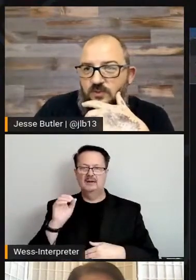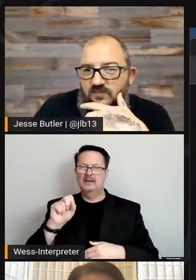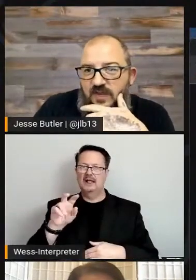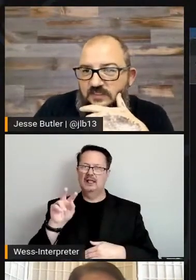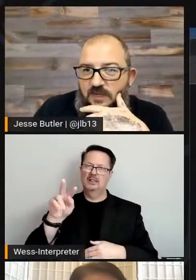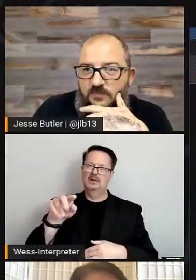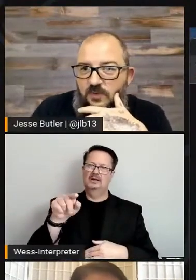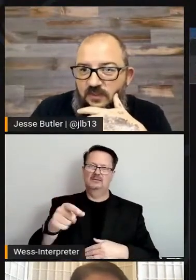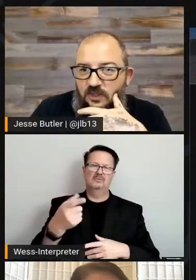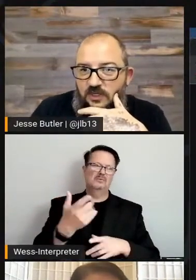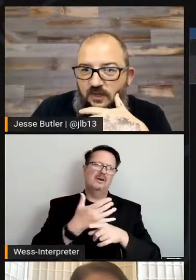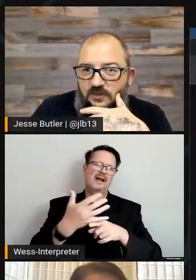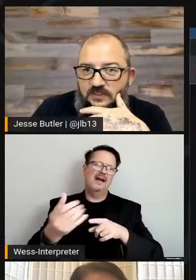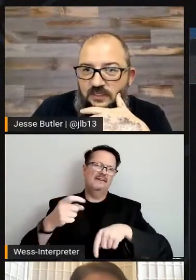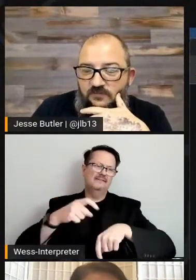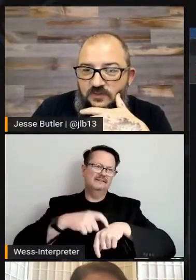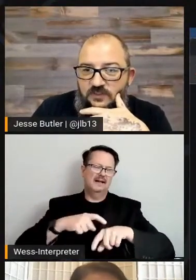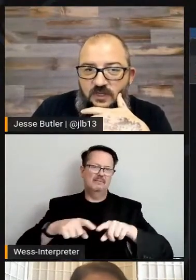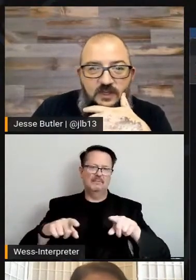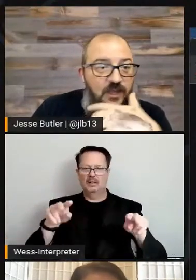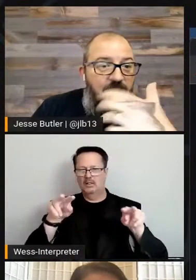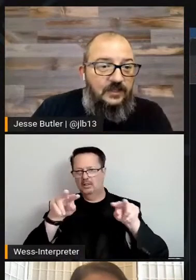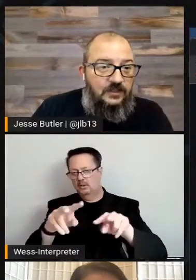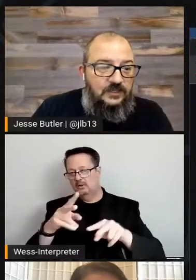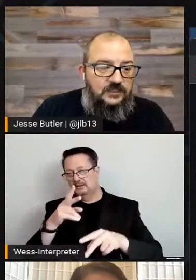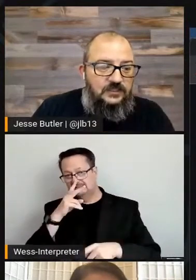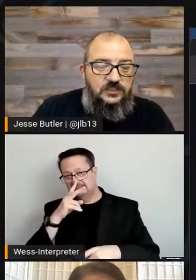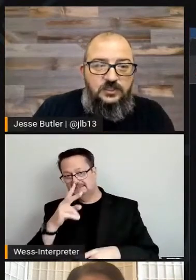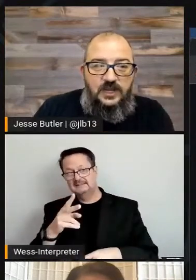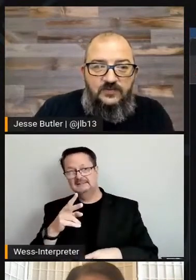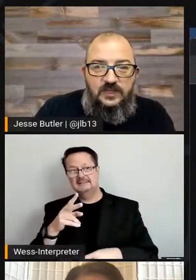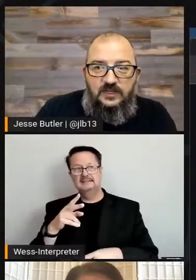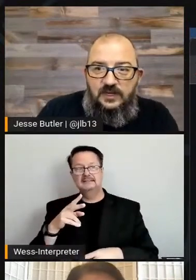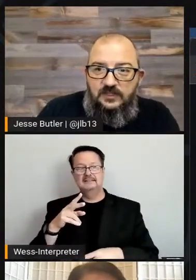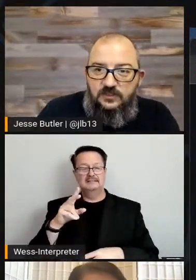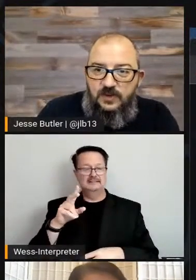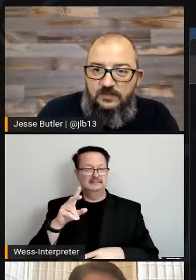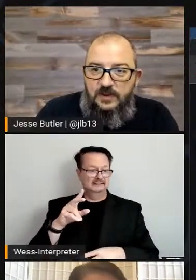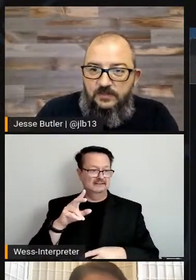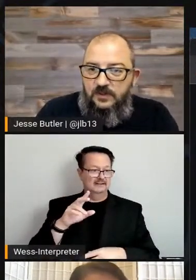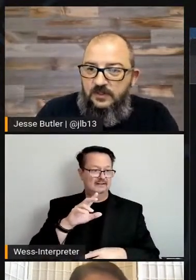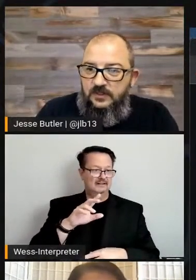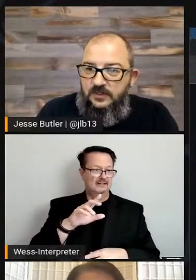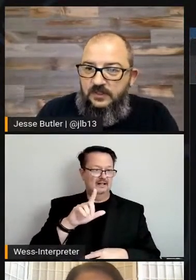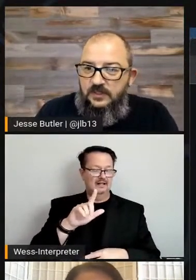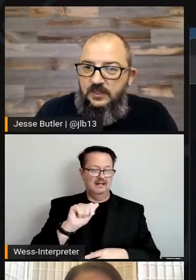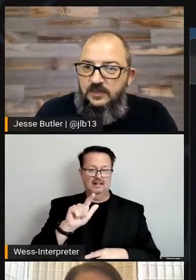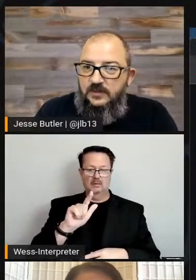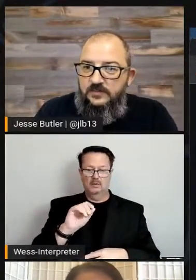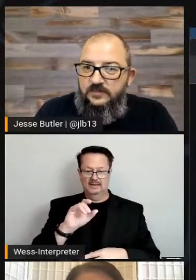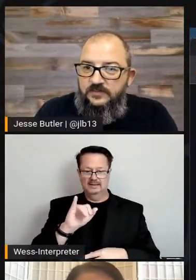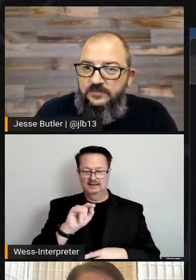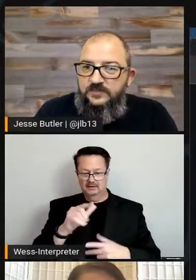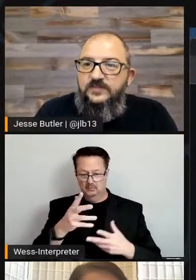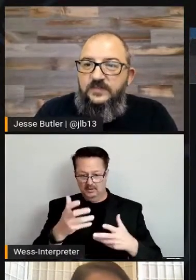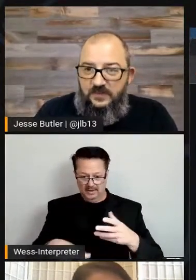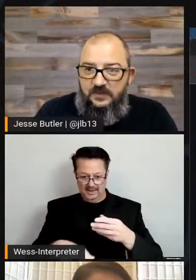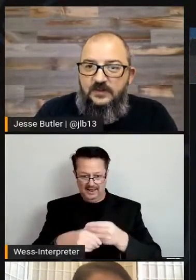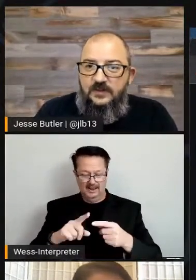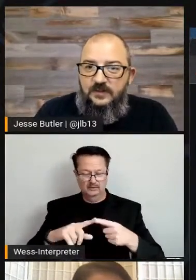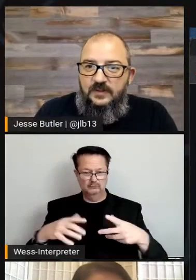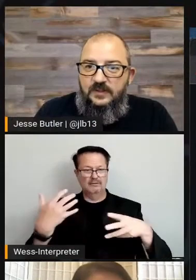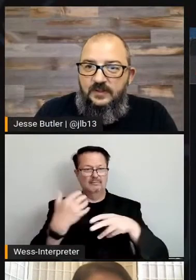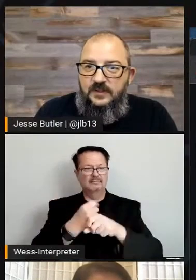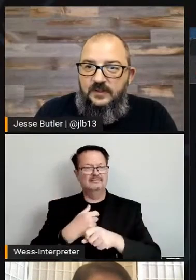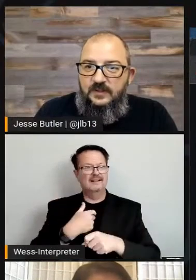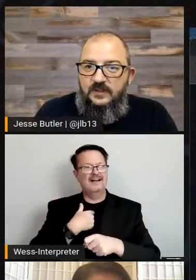sort of out of time, but we can look here and see if there's and Elalita, did you have anything to wrap up? Yeah, I just wanted to I just